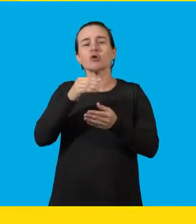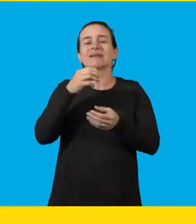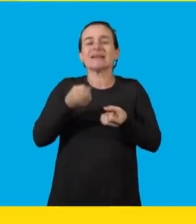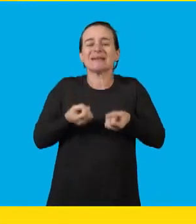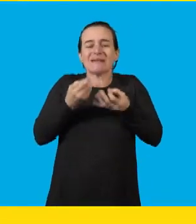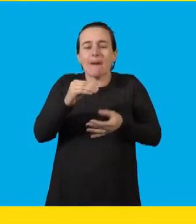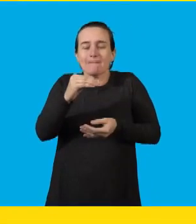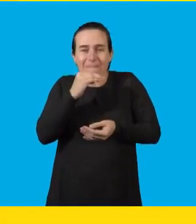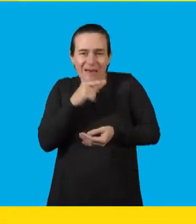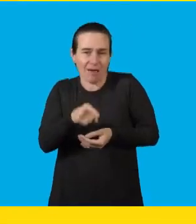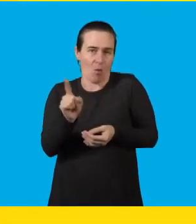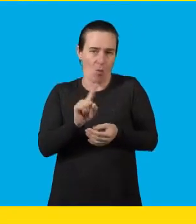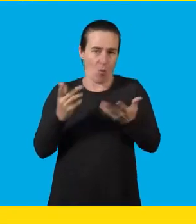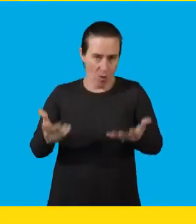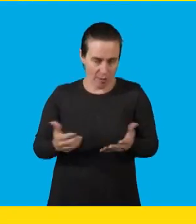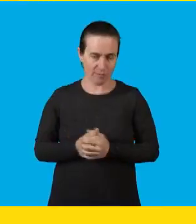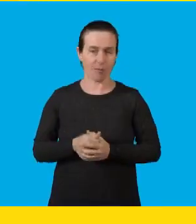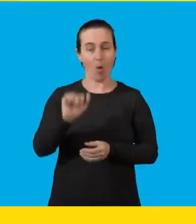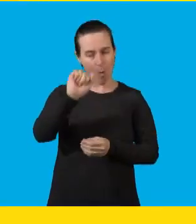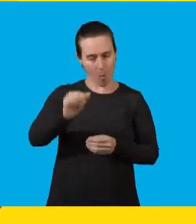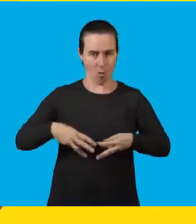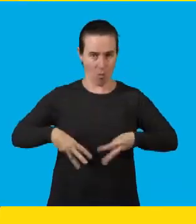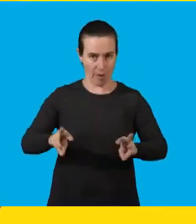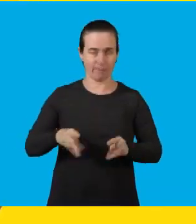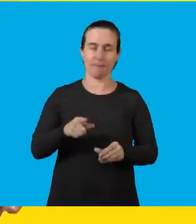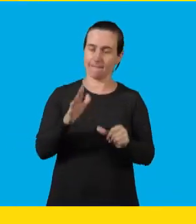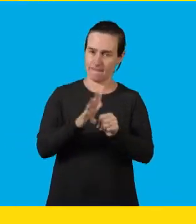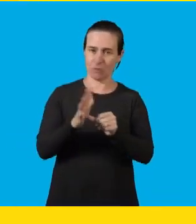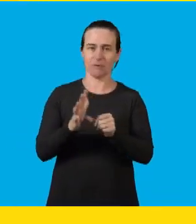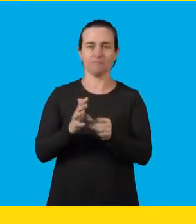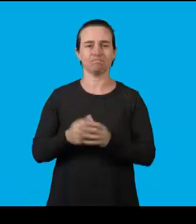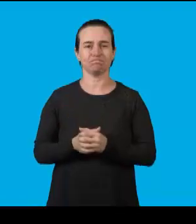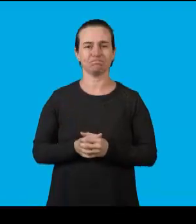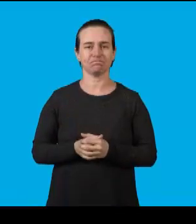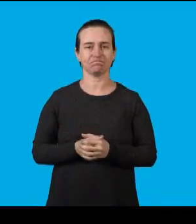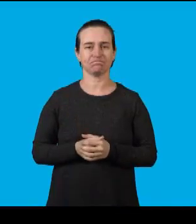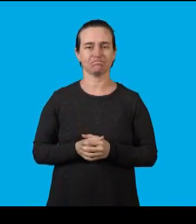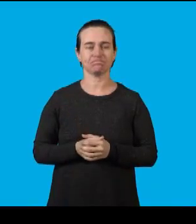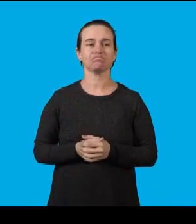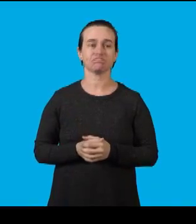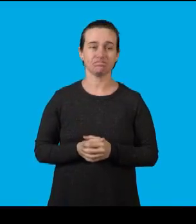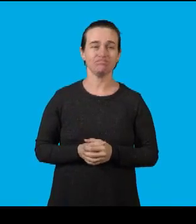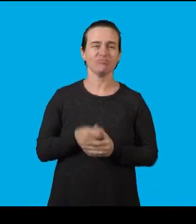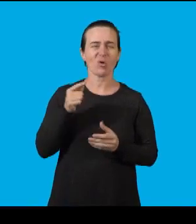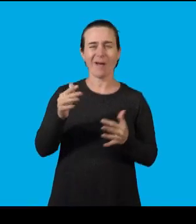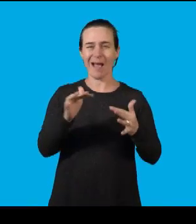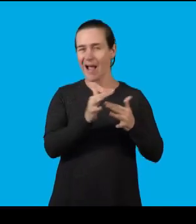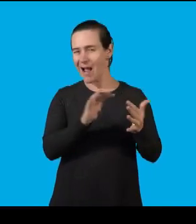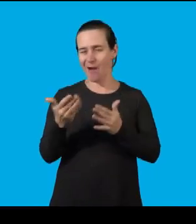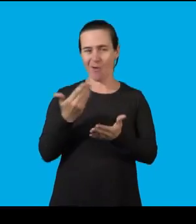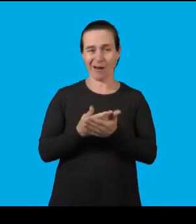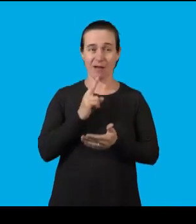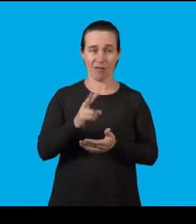define the word containment in your own words. That is very important. So if you look at this solution